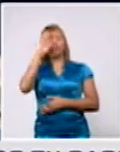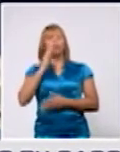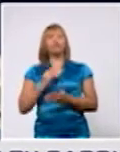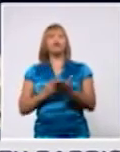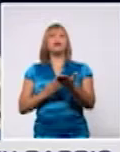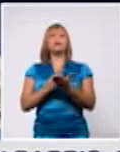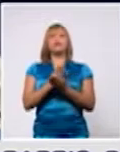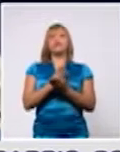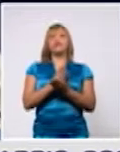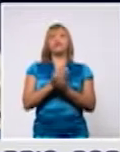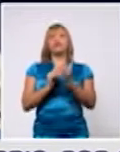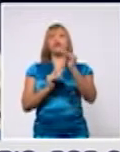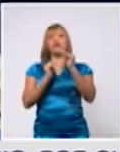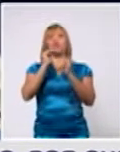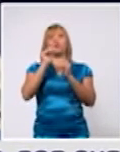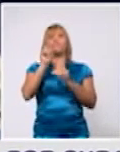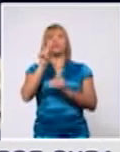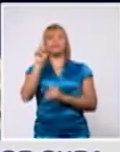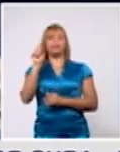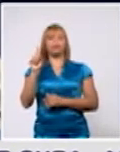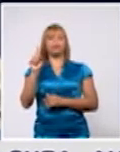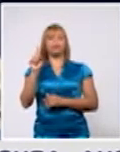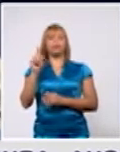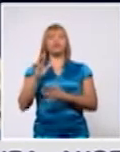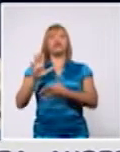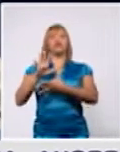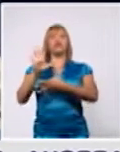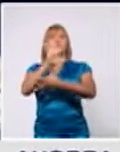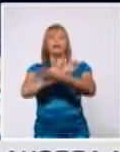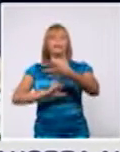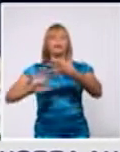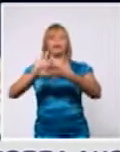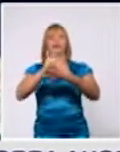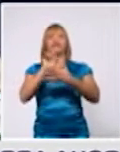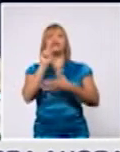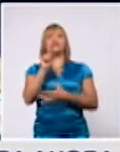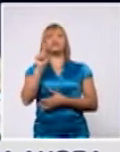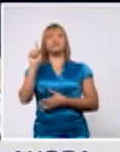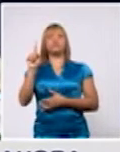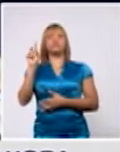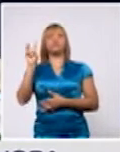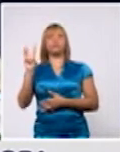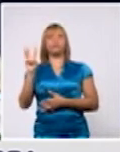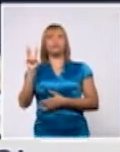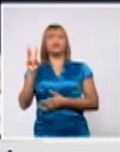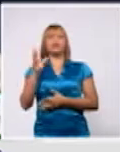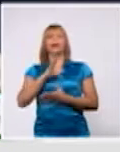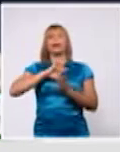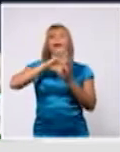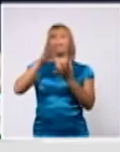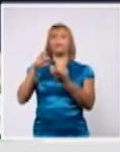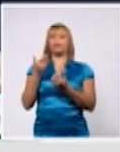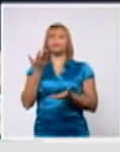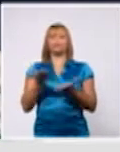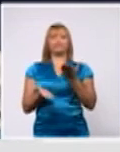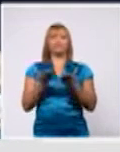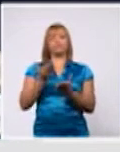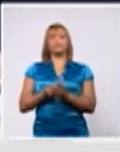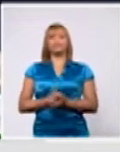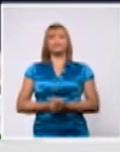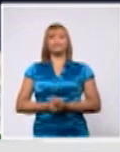10.9%, are active hospitalized cases, the most we've had over the last 2 or 3